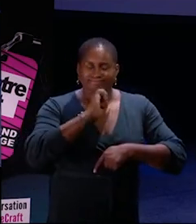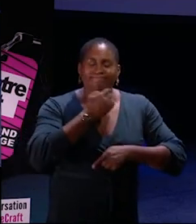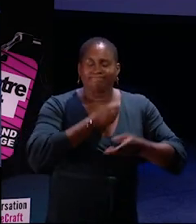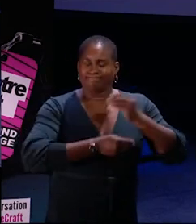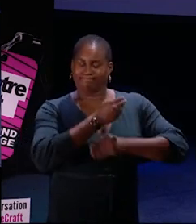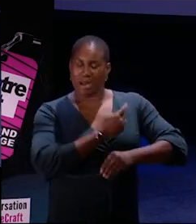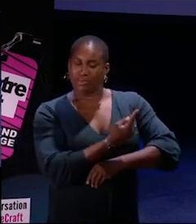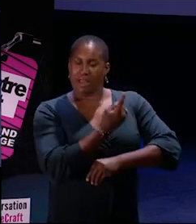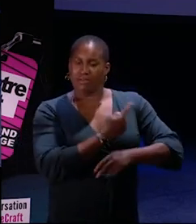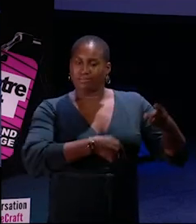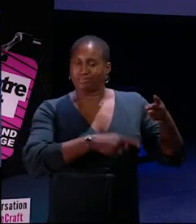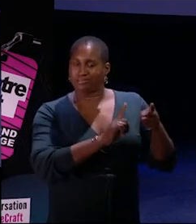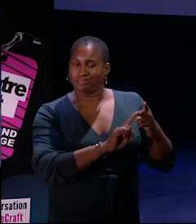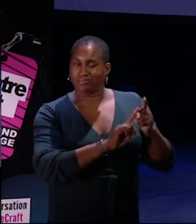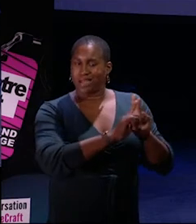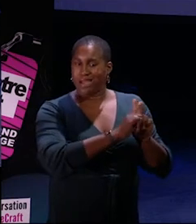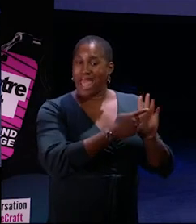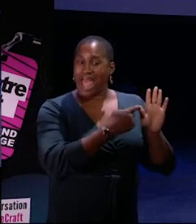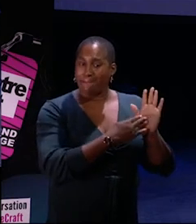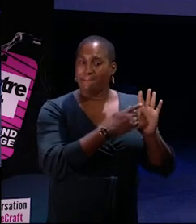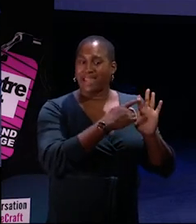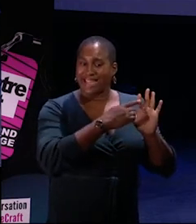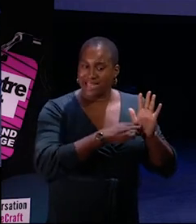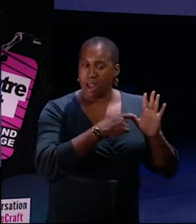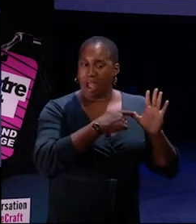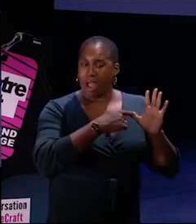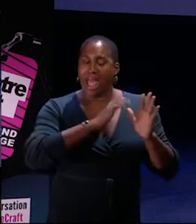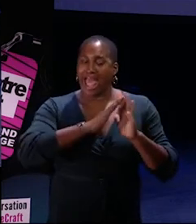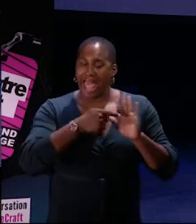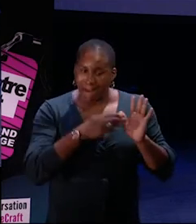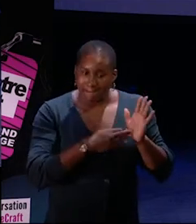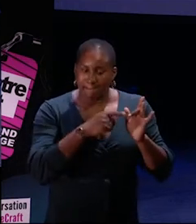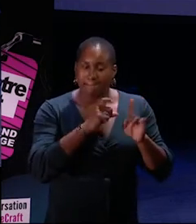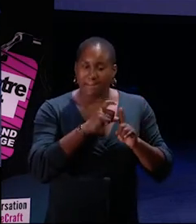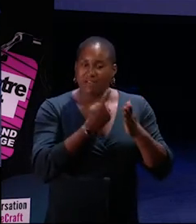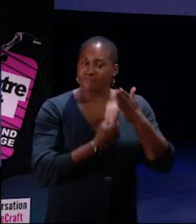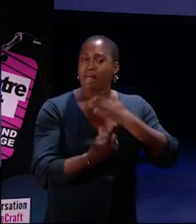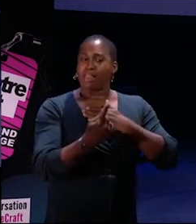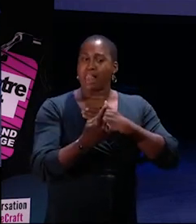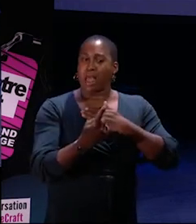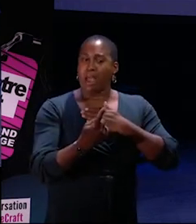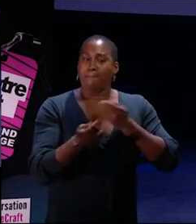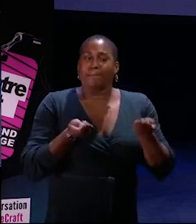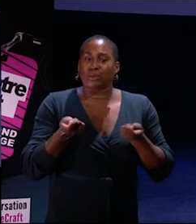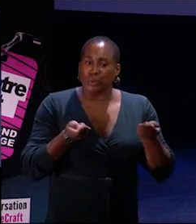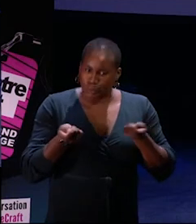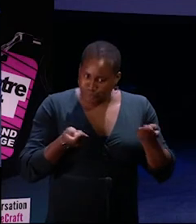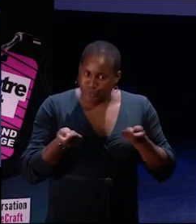in a minute. Then we have Ameena Hamid, who's a freelance producer. She's got a fantastic story about how